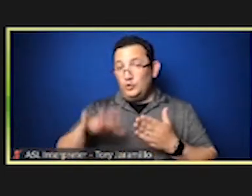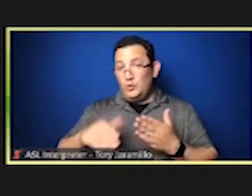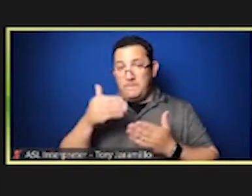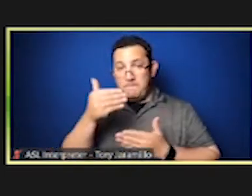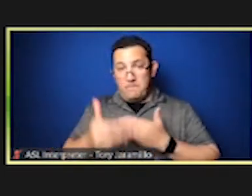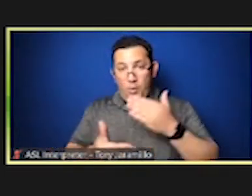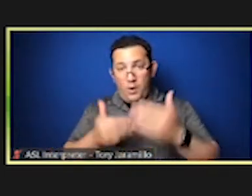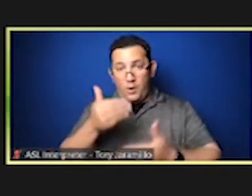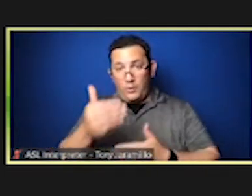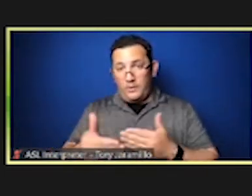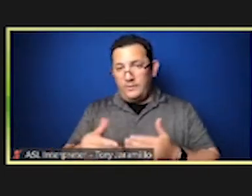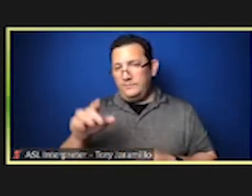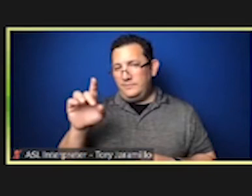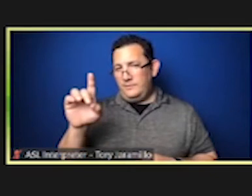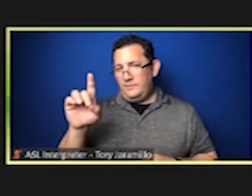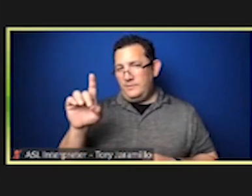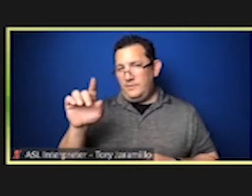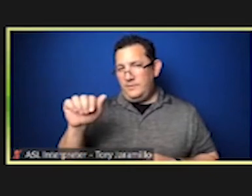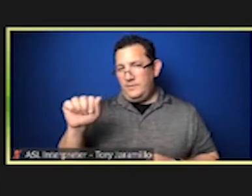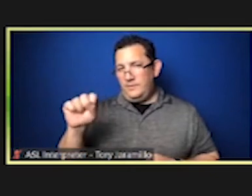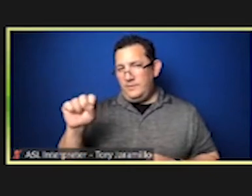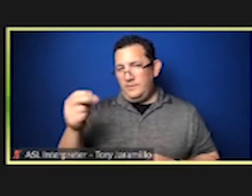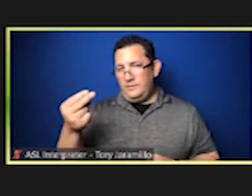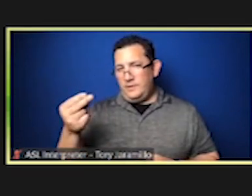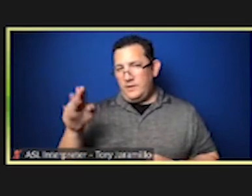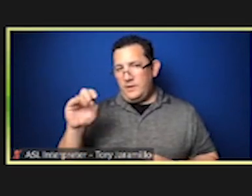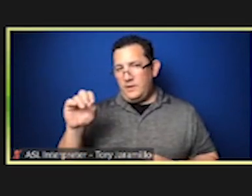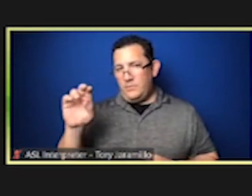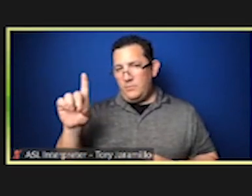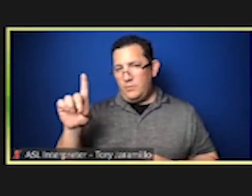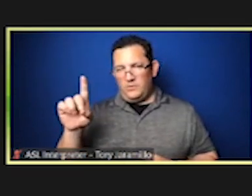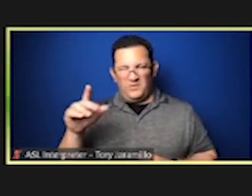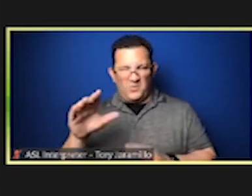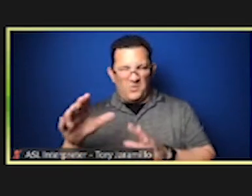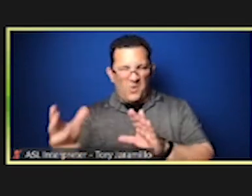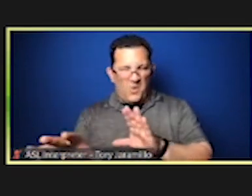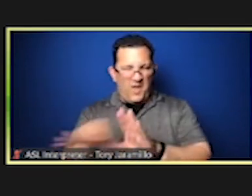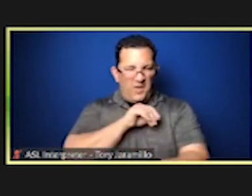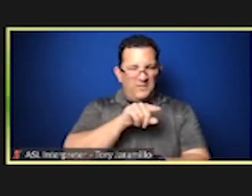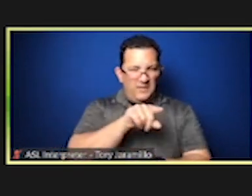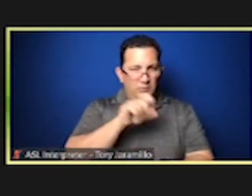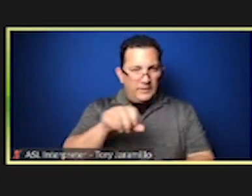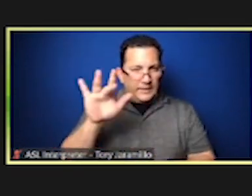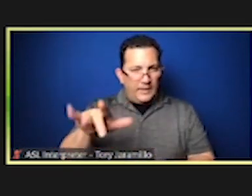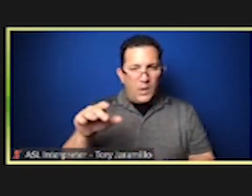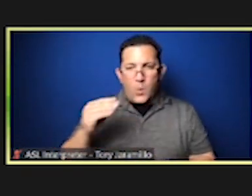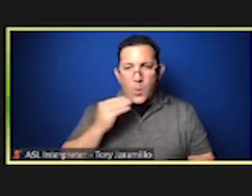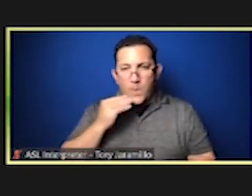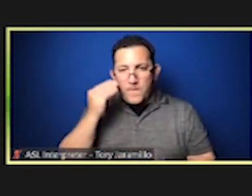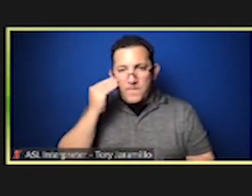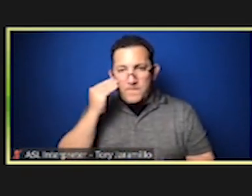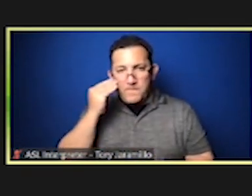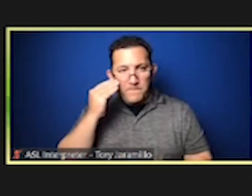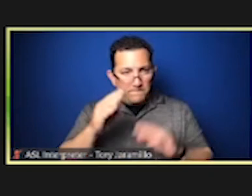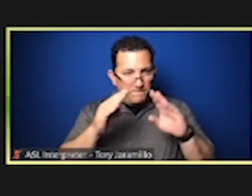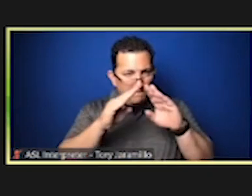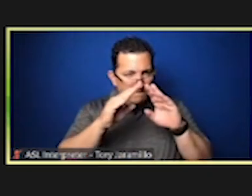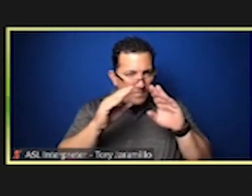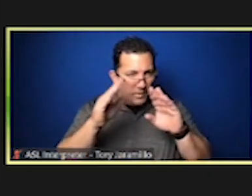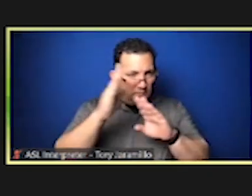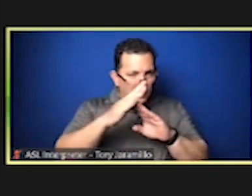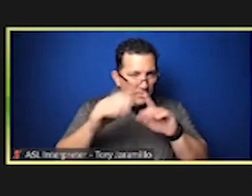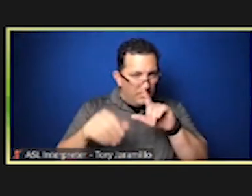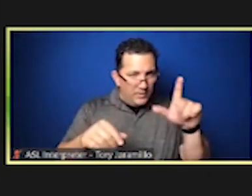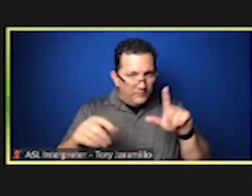get out of this attendance report, we just click on, always can go home by clicking on this icon, top left